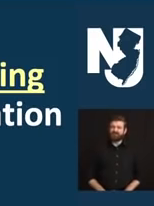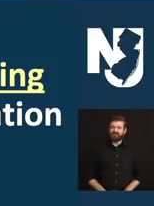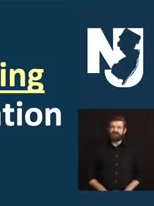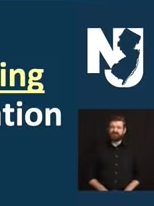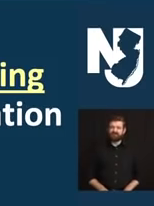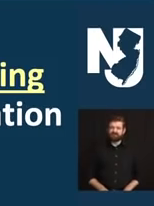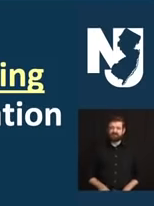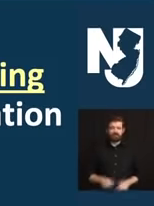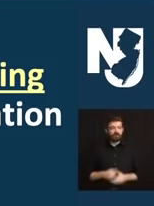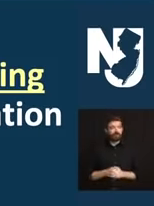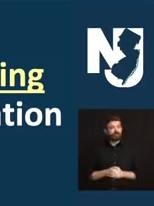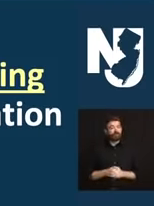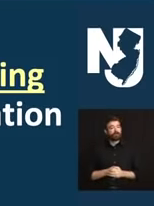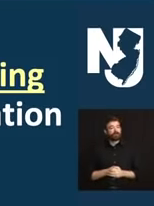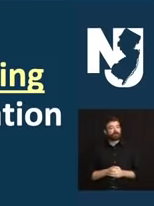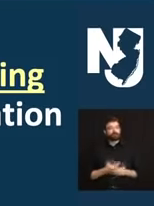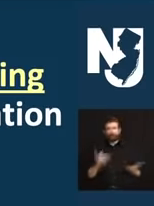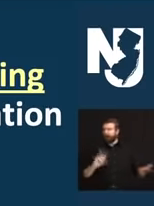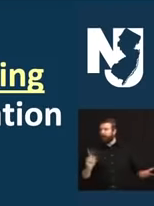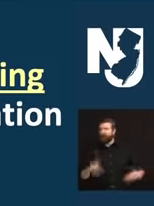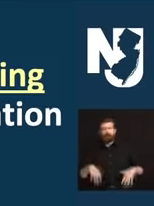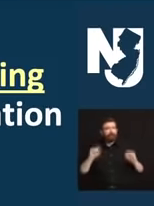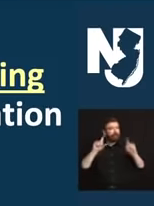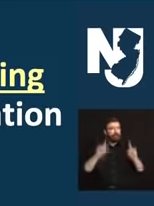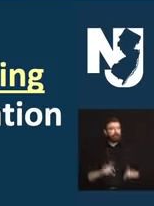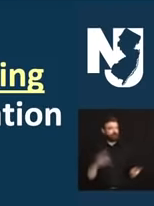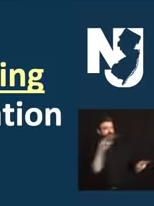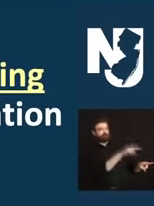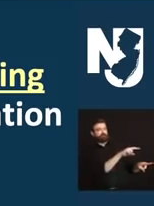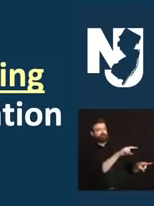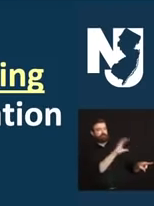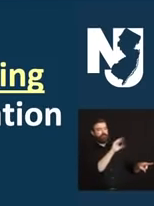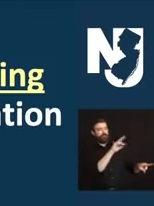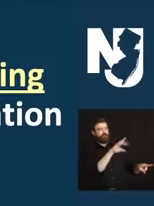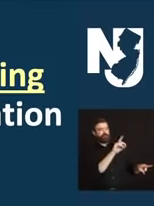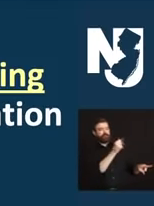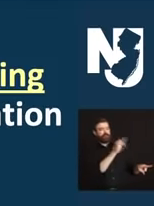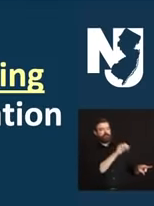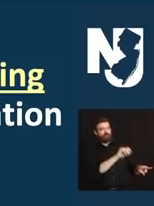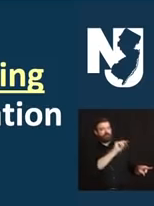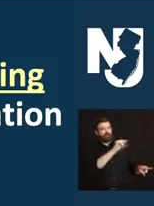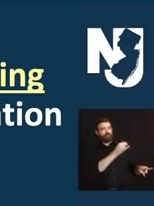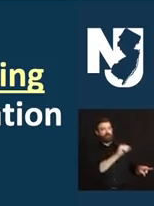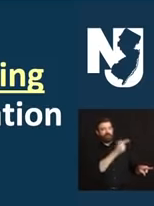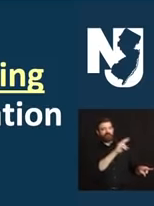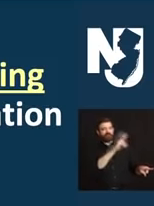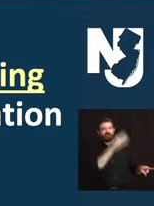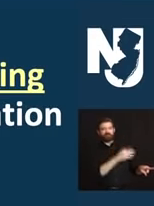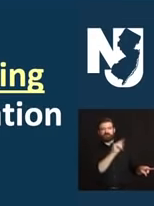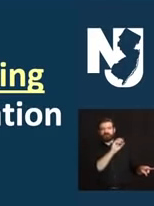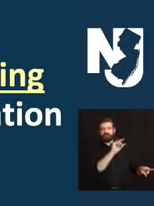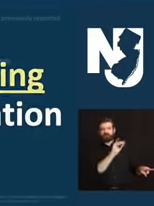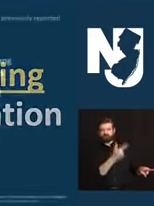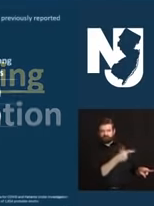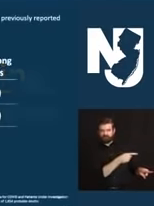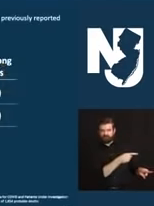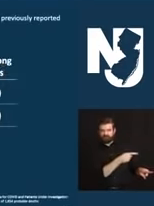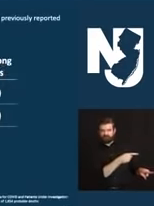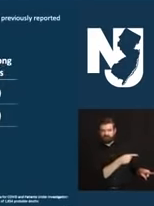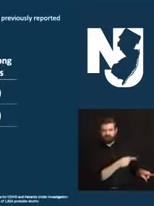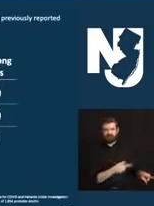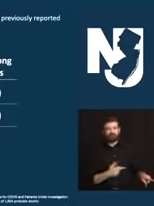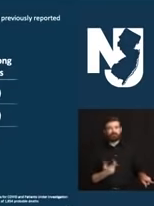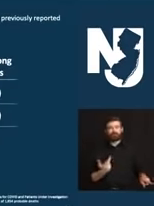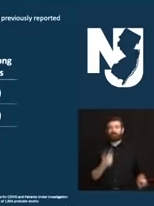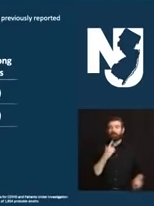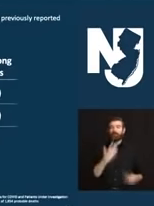COVID-19.NJ.gov/testing to find a test site near you, then go out and get tested. It is easy and it is painless. Let's go back to the chart we had a